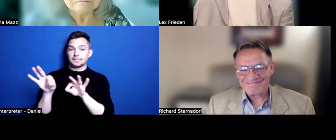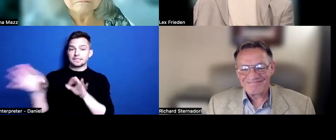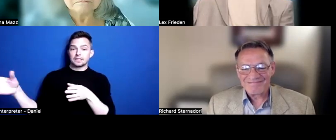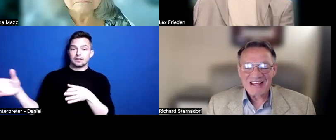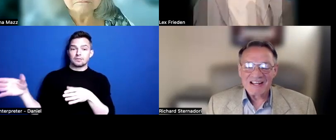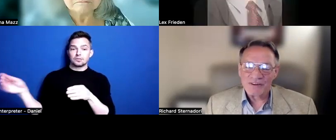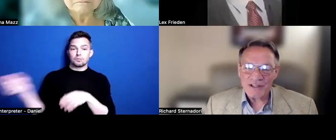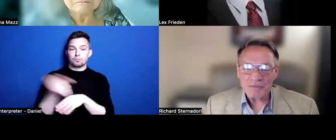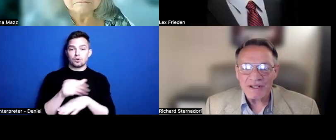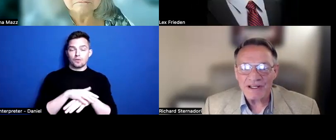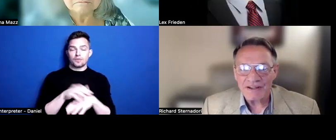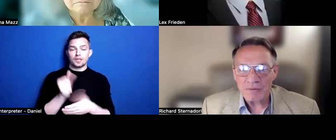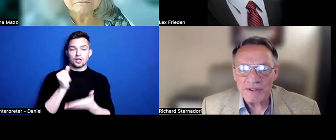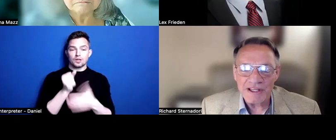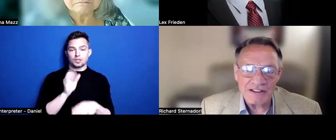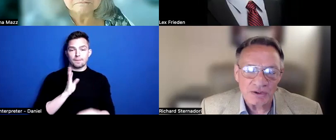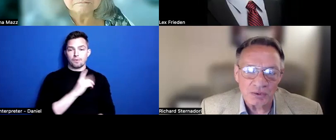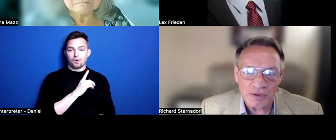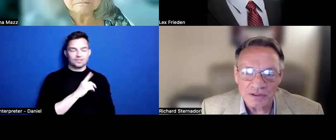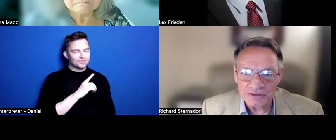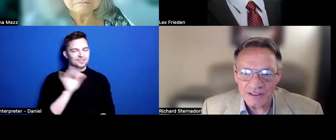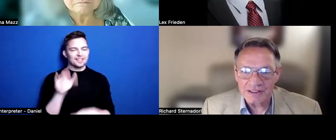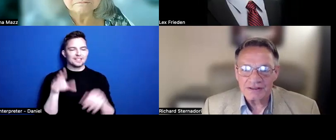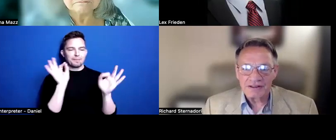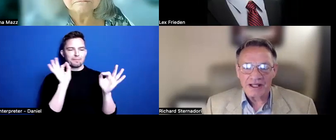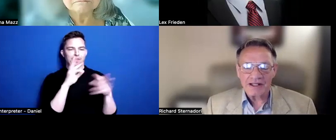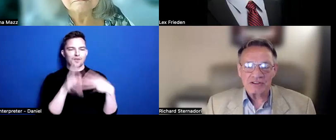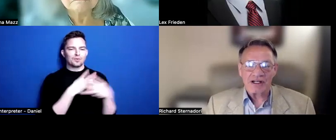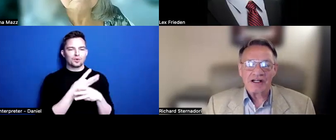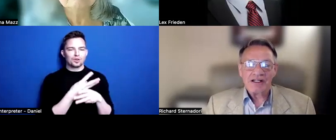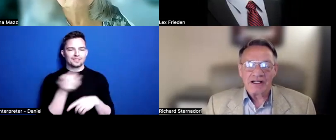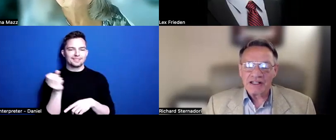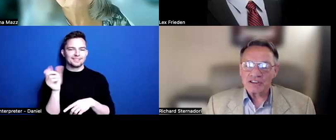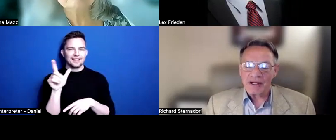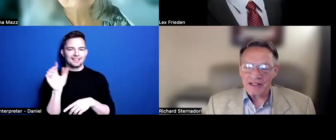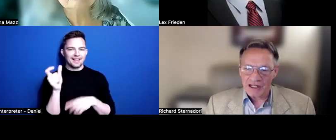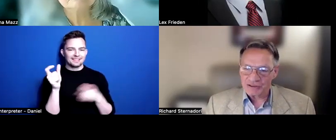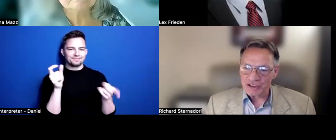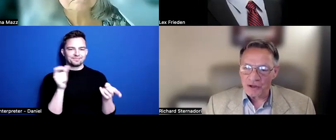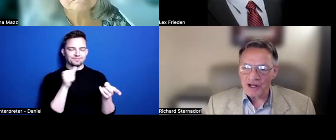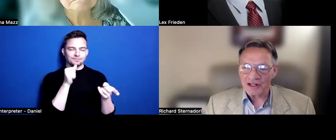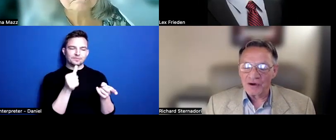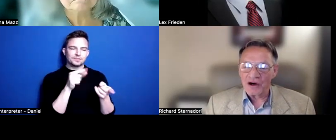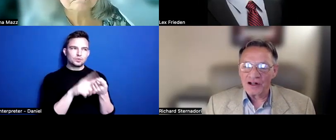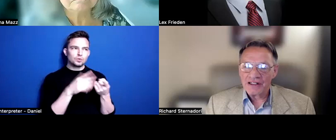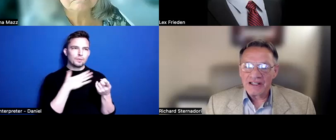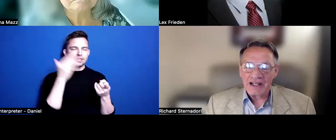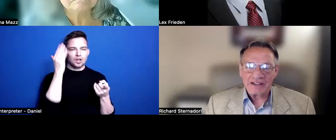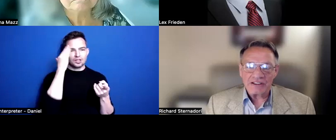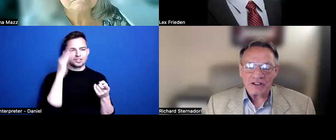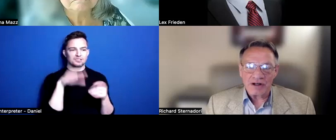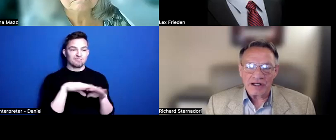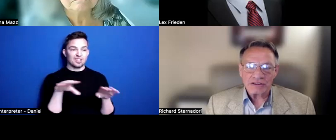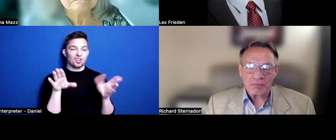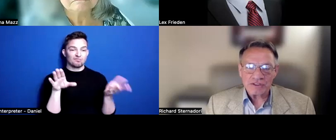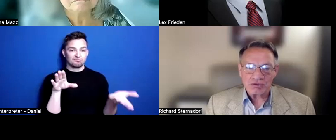board? Well, that would be the ideal world, Lex. Not to my knowledge, no, not at all. And I